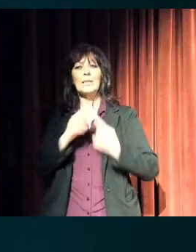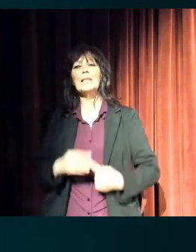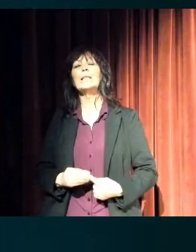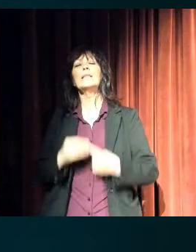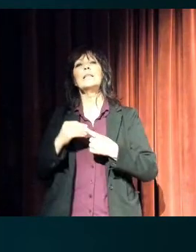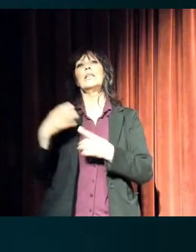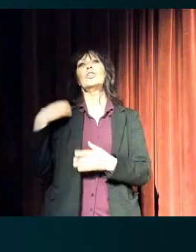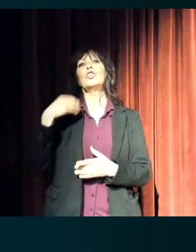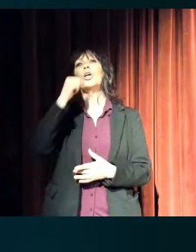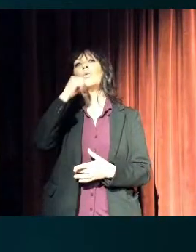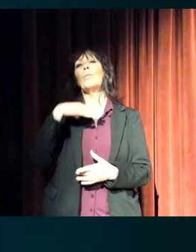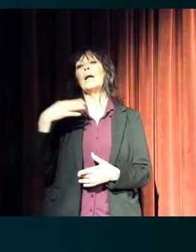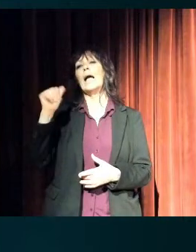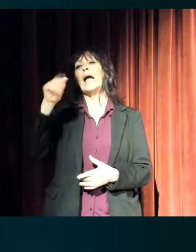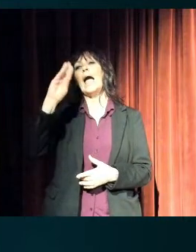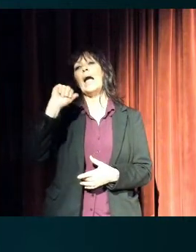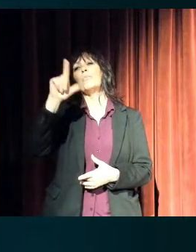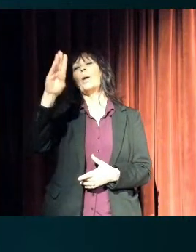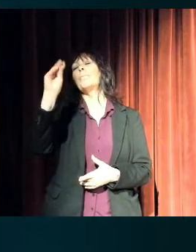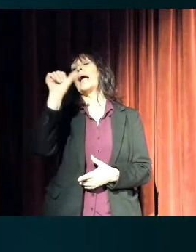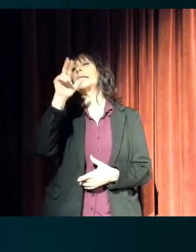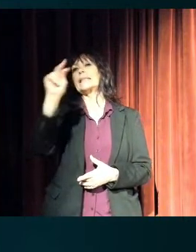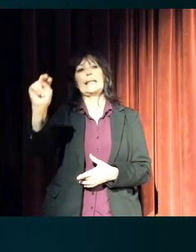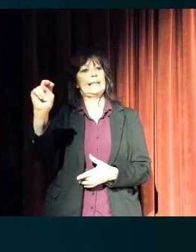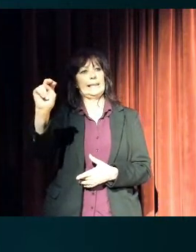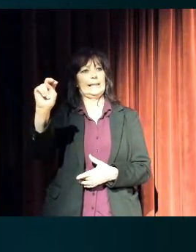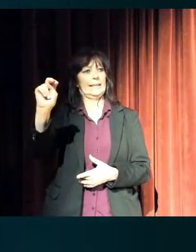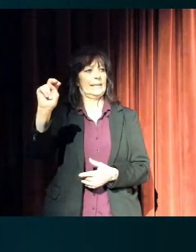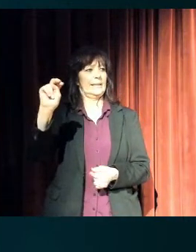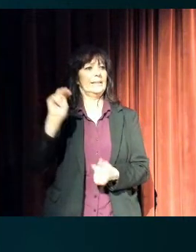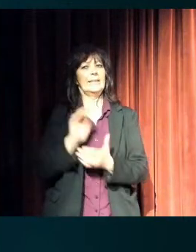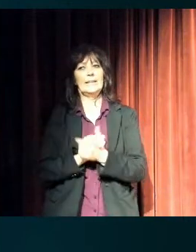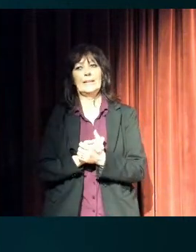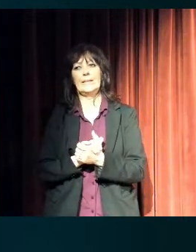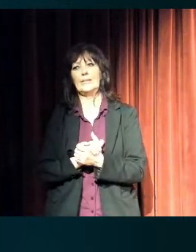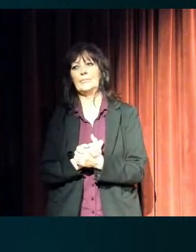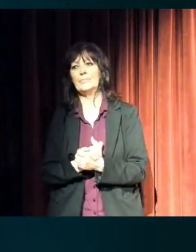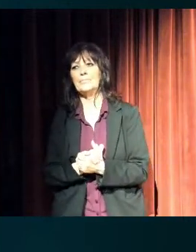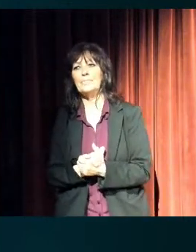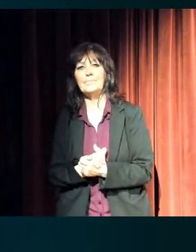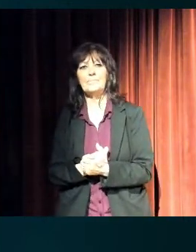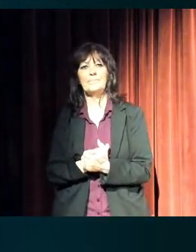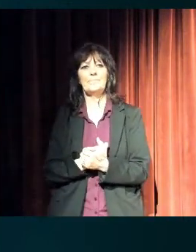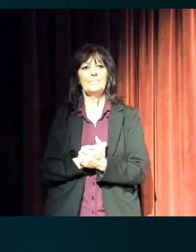especially Chairwoman April Baskin for her steely resolve,